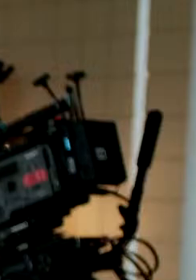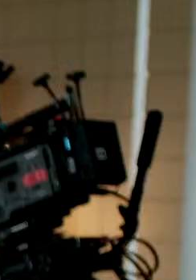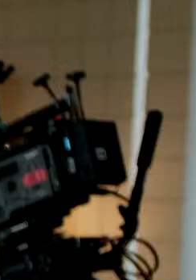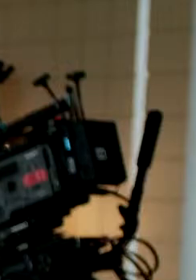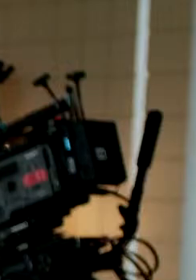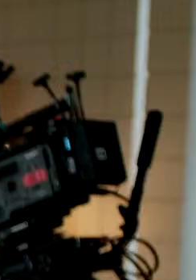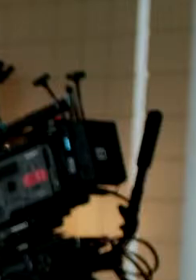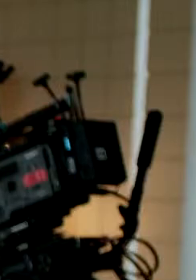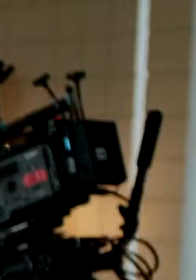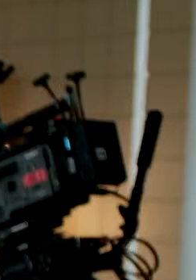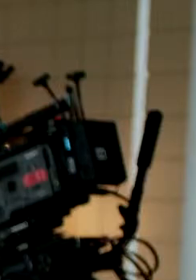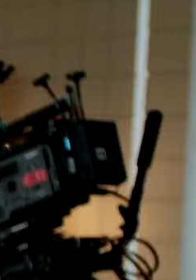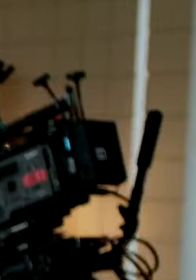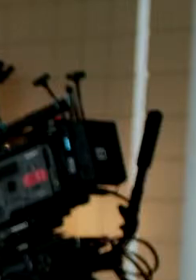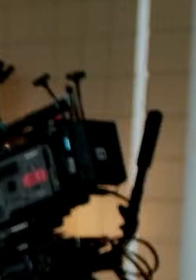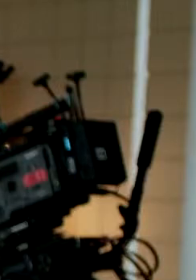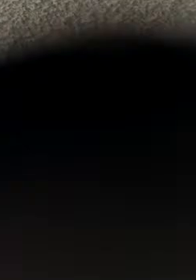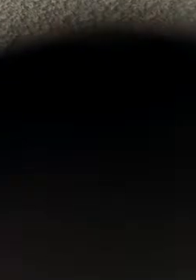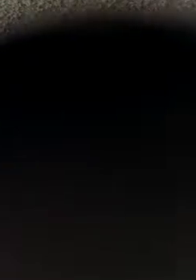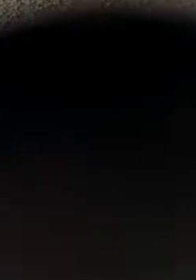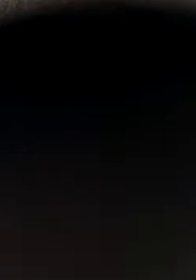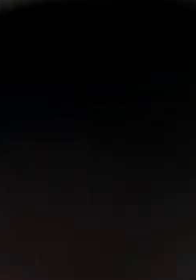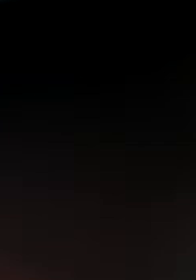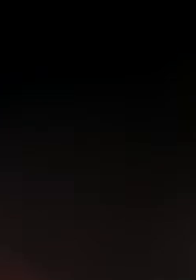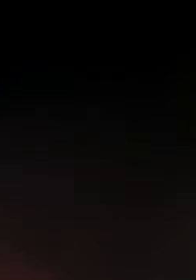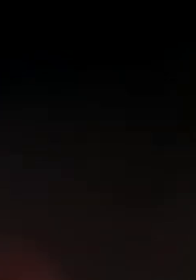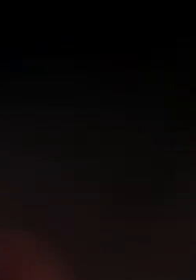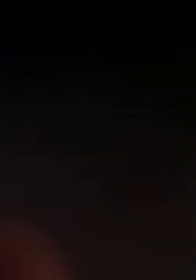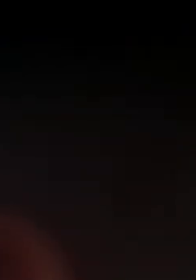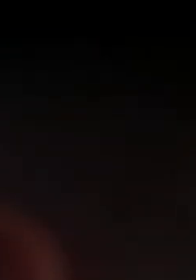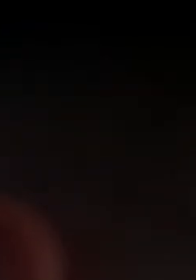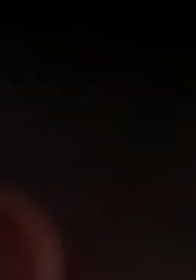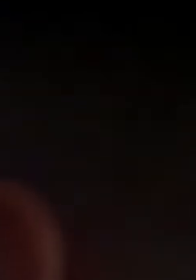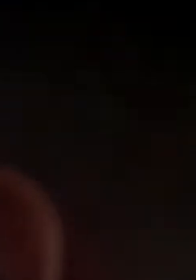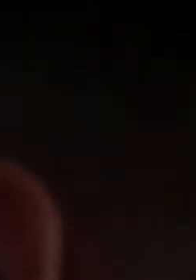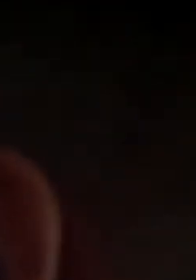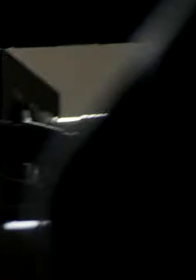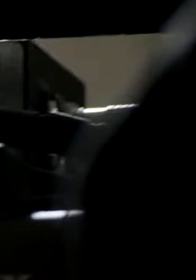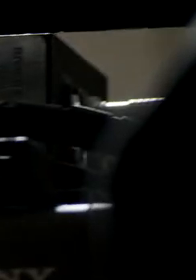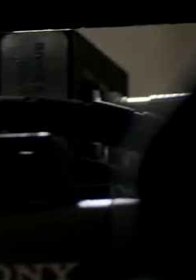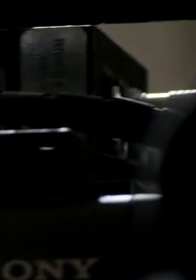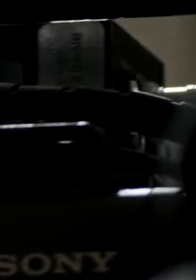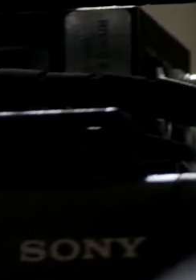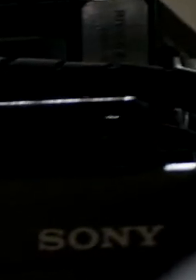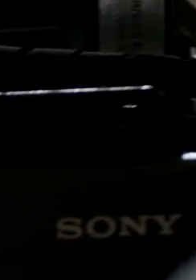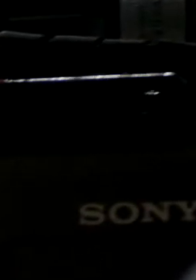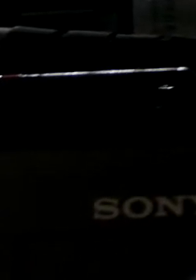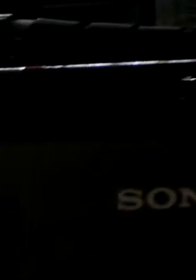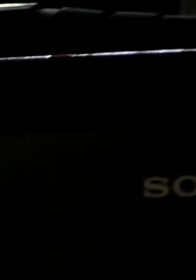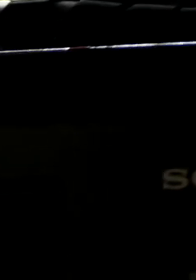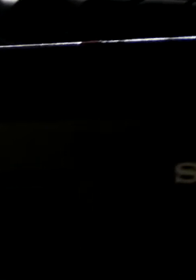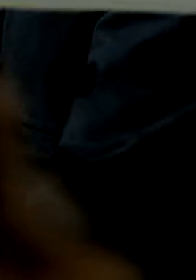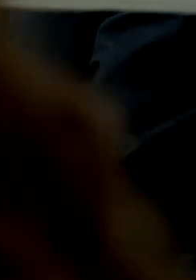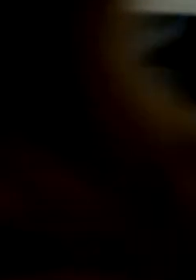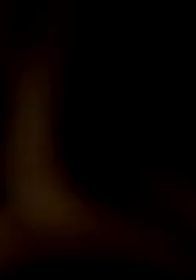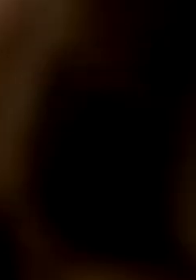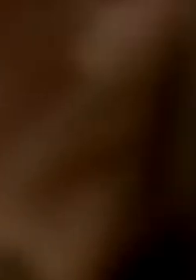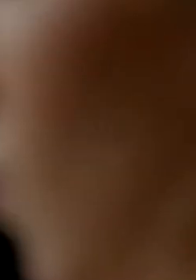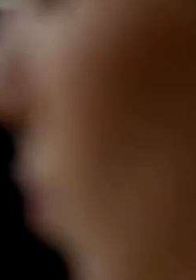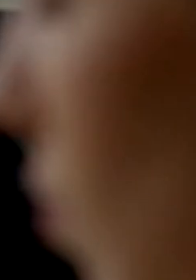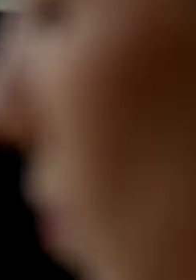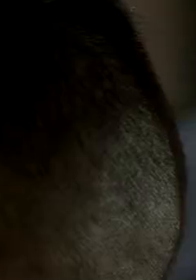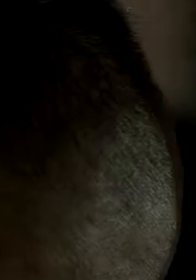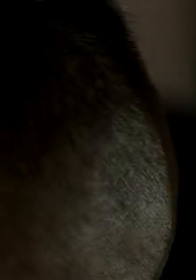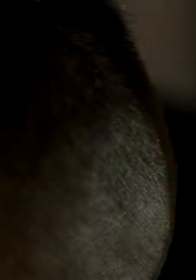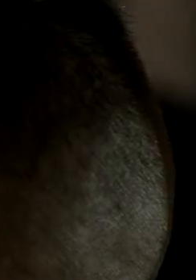My name is Eric Koritz. I'm a cinematographer. I'm most known for Ozark, Special Ops Lioness, and soon-to-be